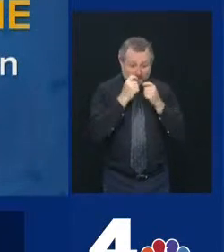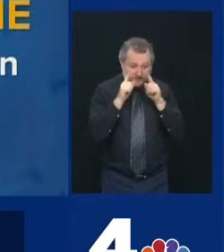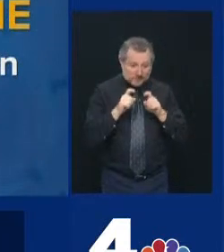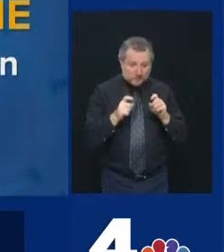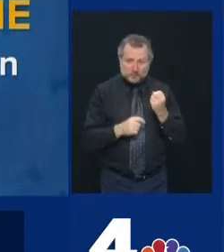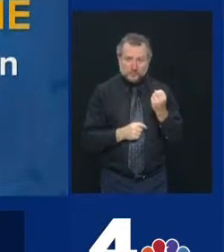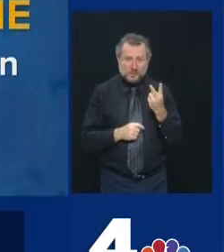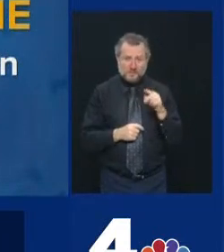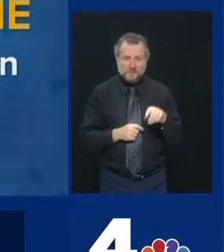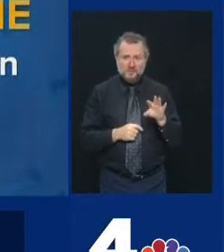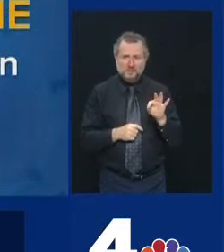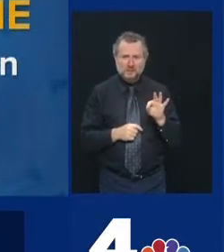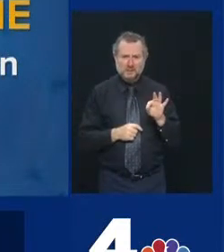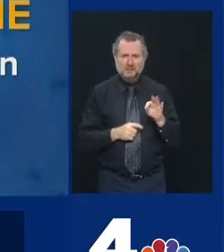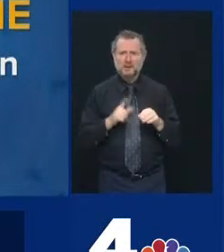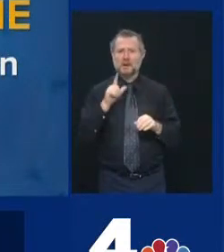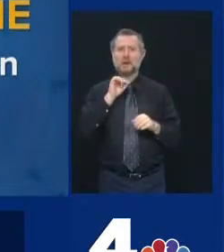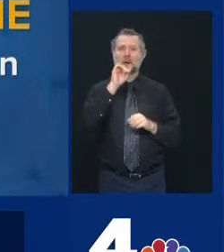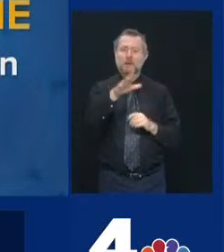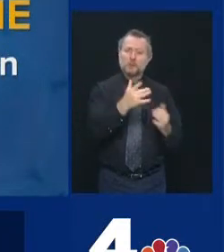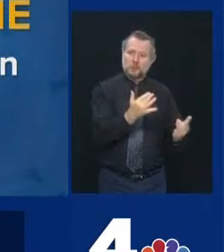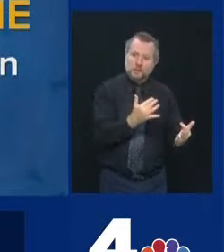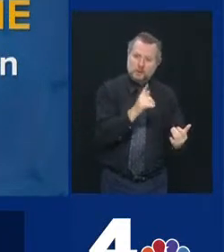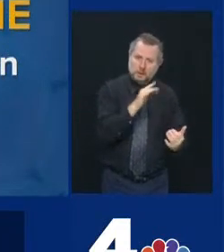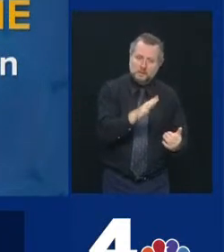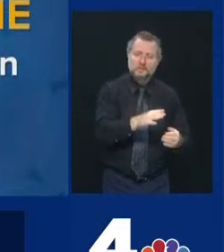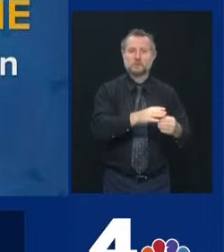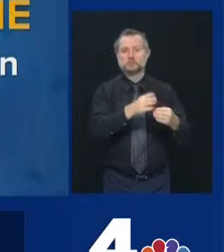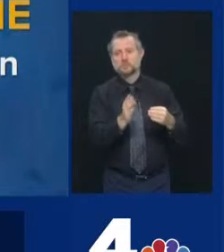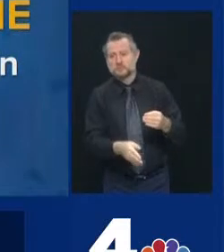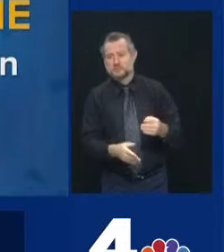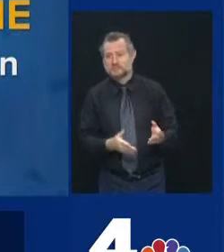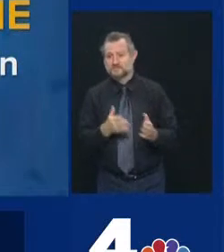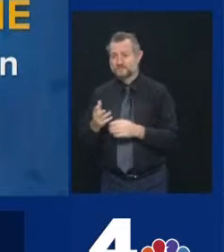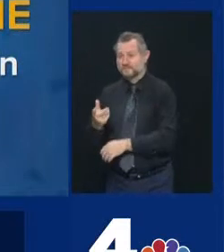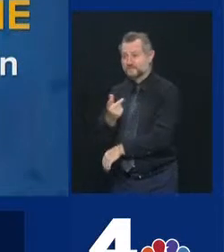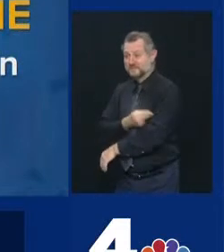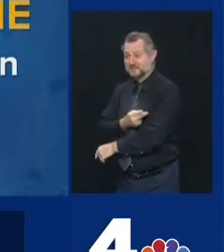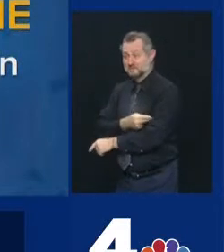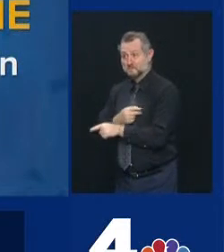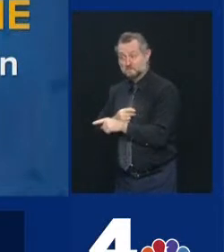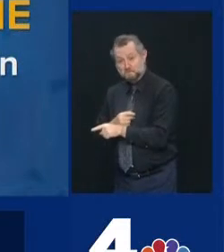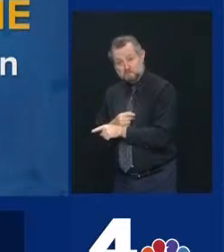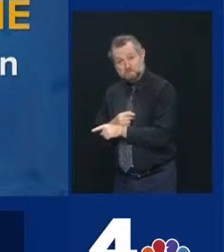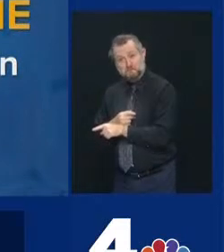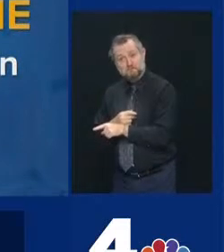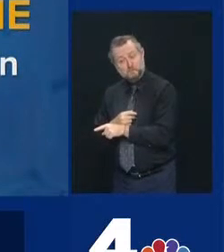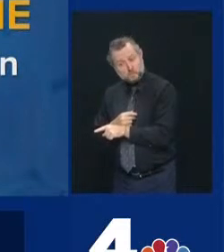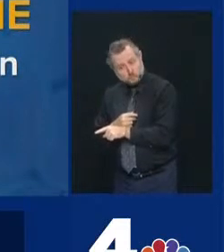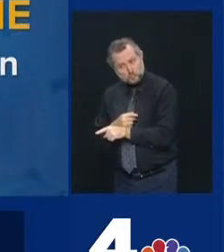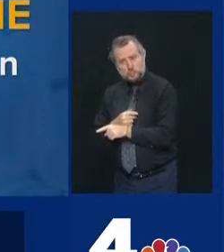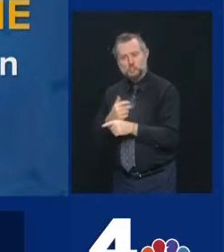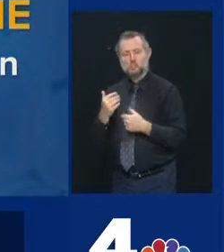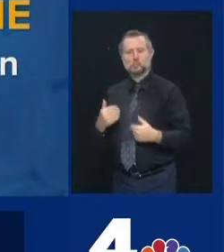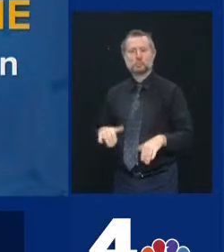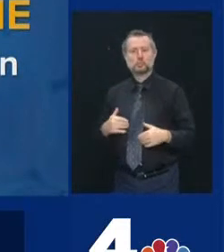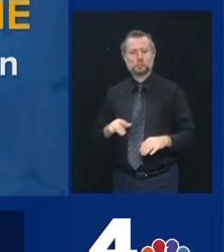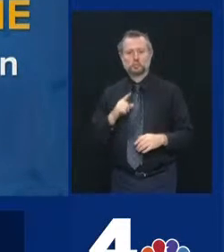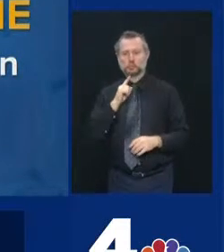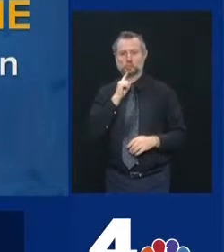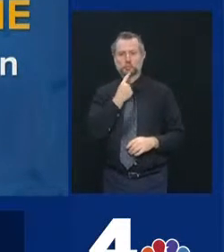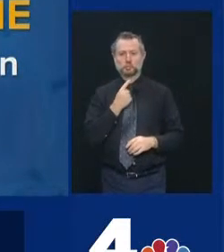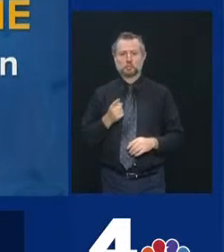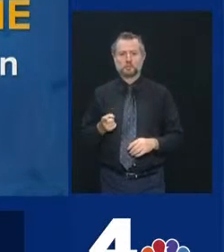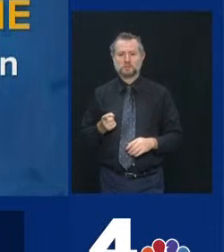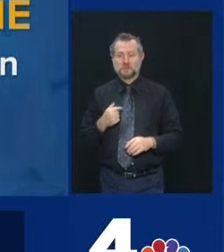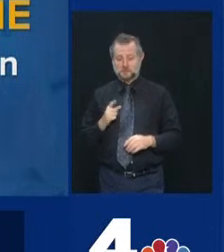to the laboratory, and the laboratory tells you the results. A vaccine is more intrusive. Roll up your sleeve, I'm